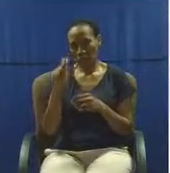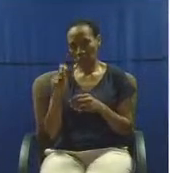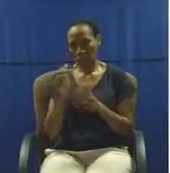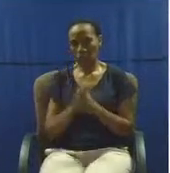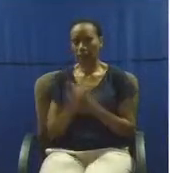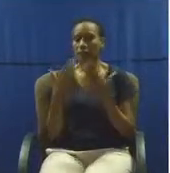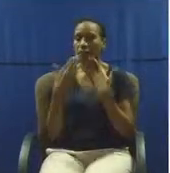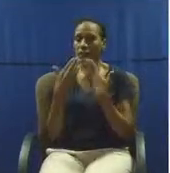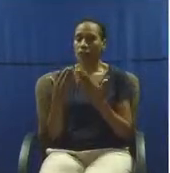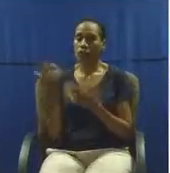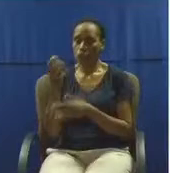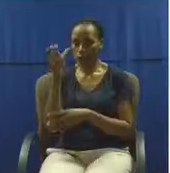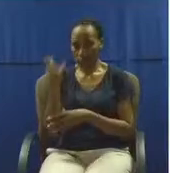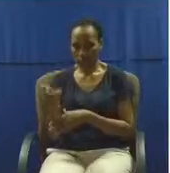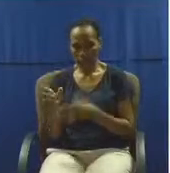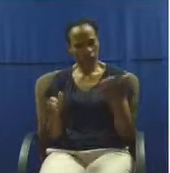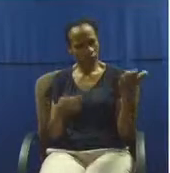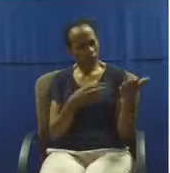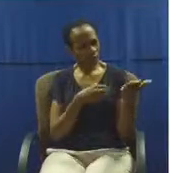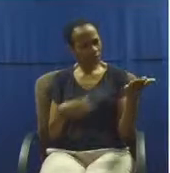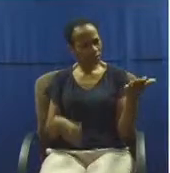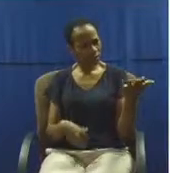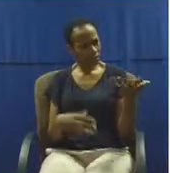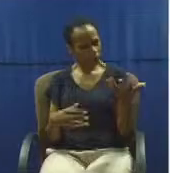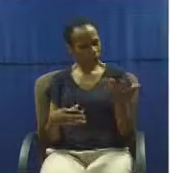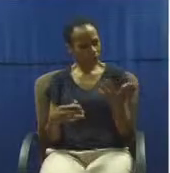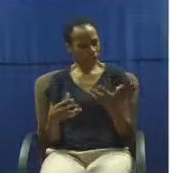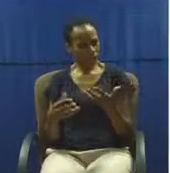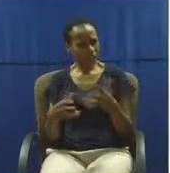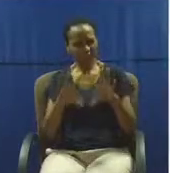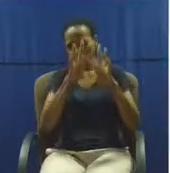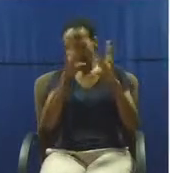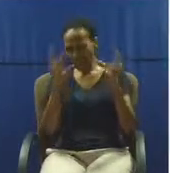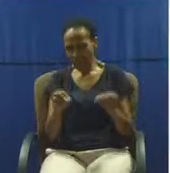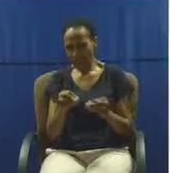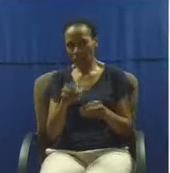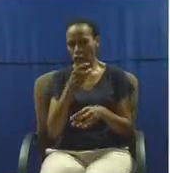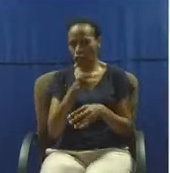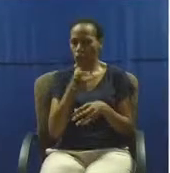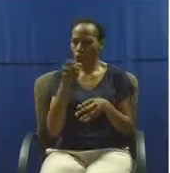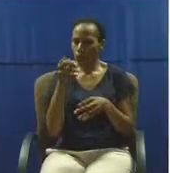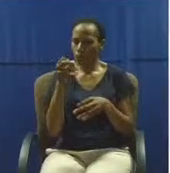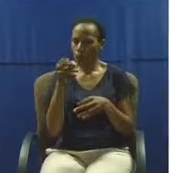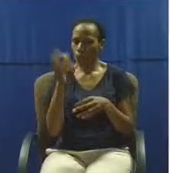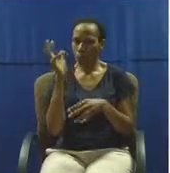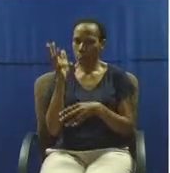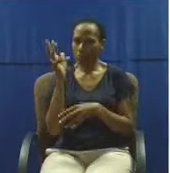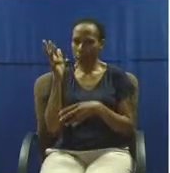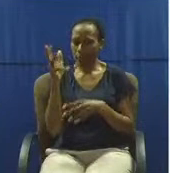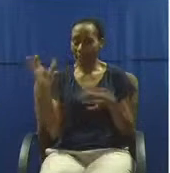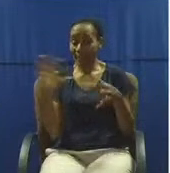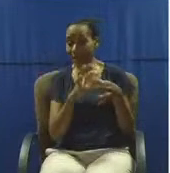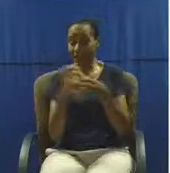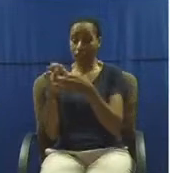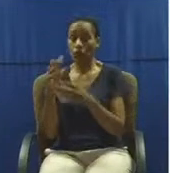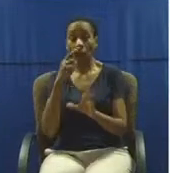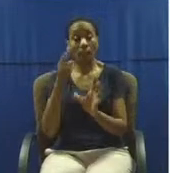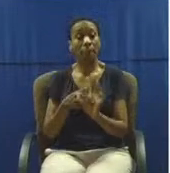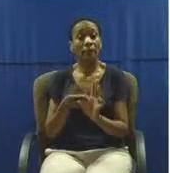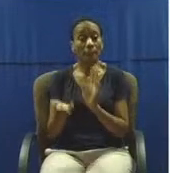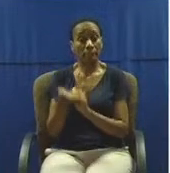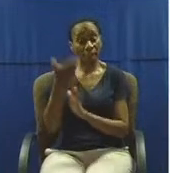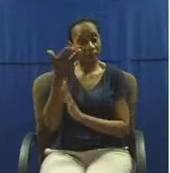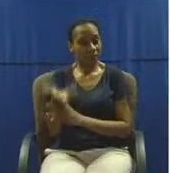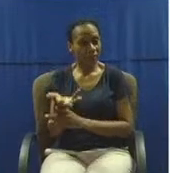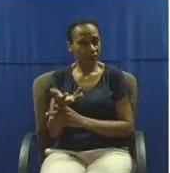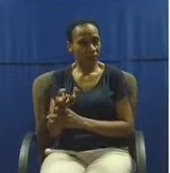you, Speaker. Honourable President, much of what you've covered already relates to the fuel price, which I was going to add